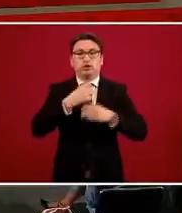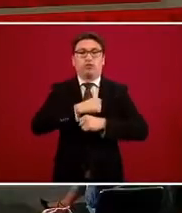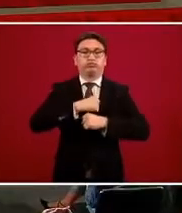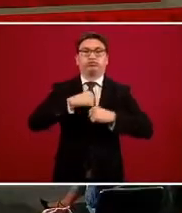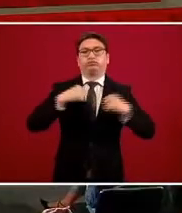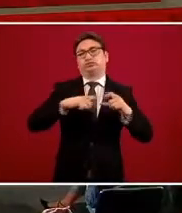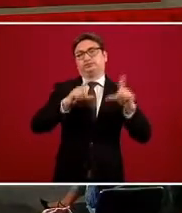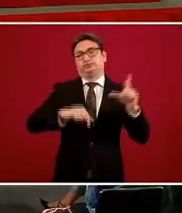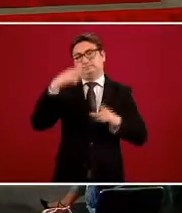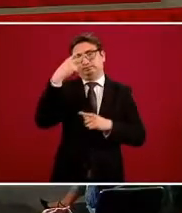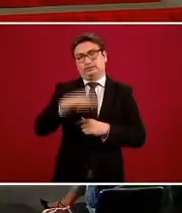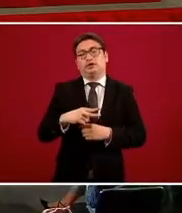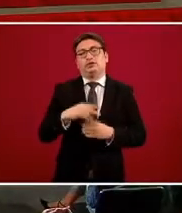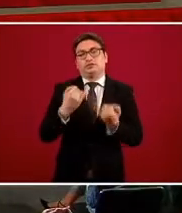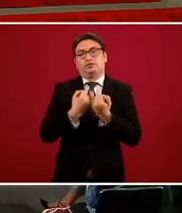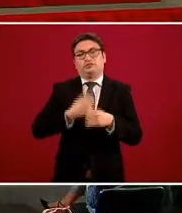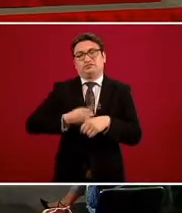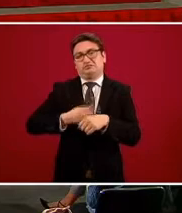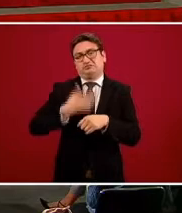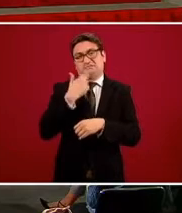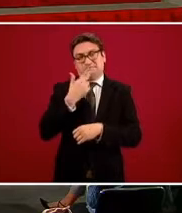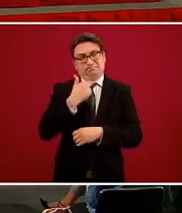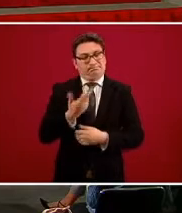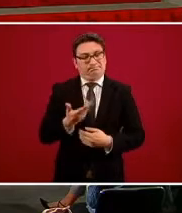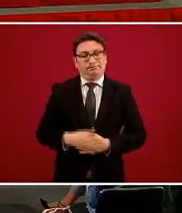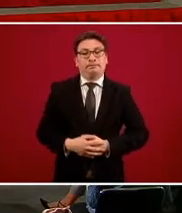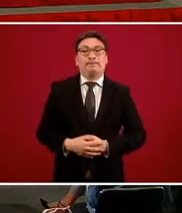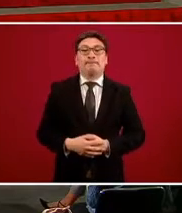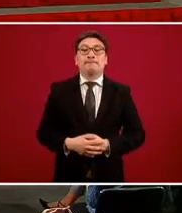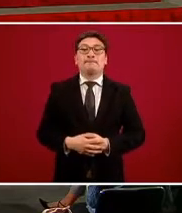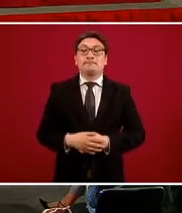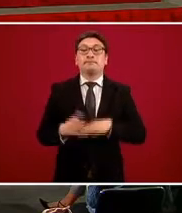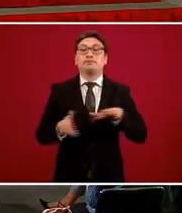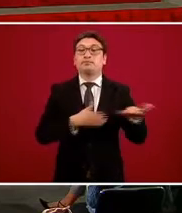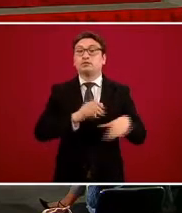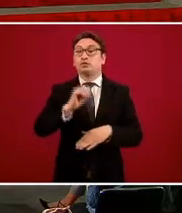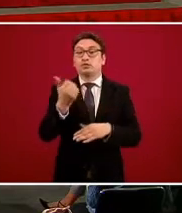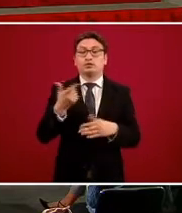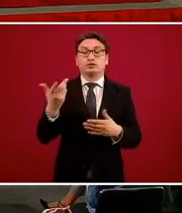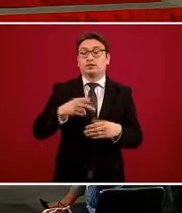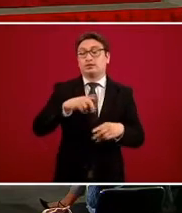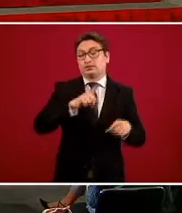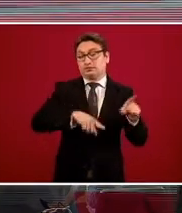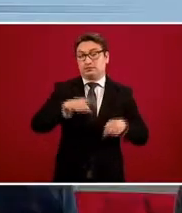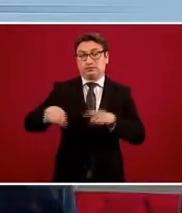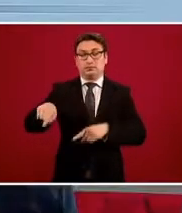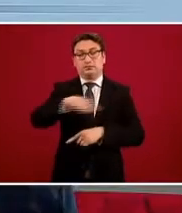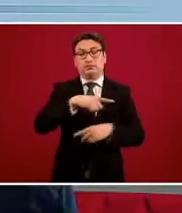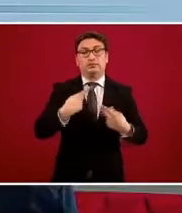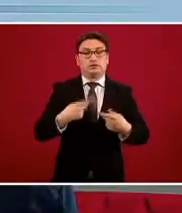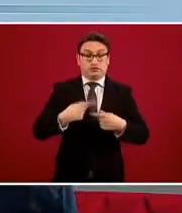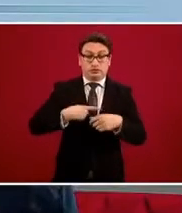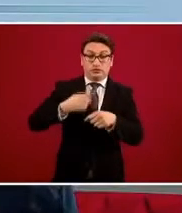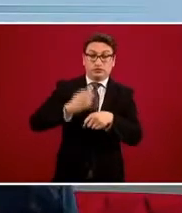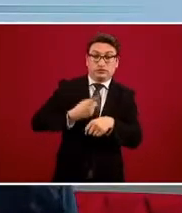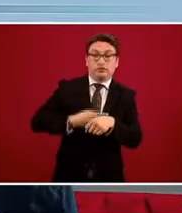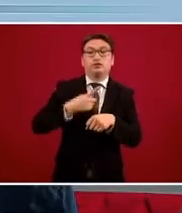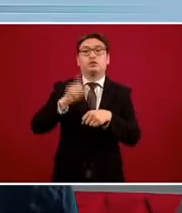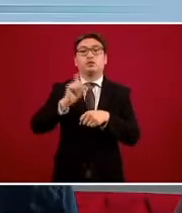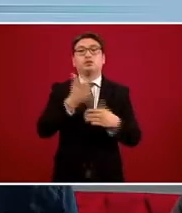low nutritional value, and they are very high in calories and in sugars. So that is a structural problem that we have to